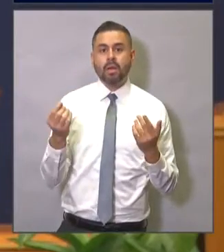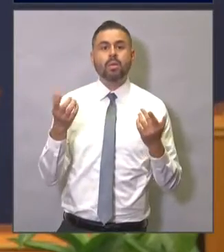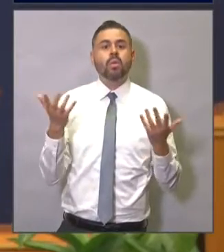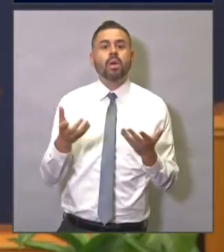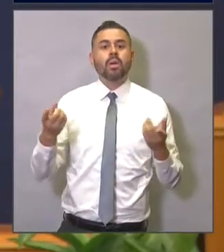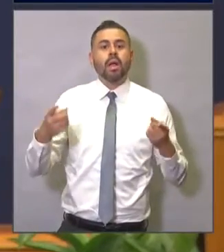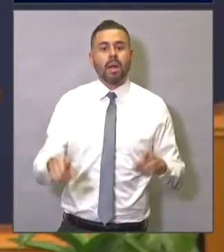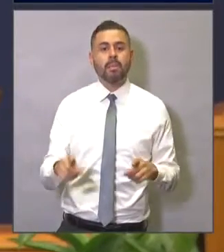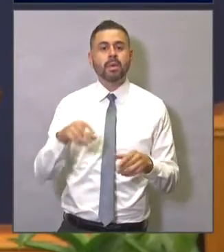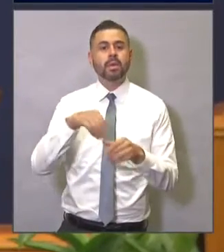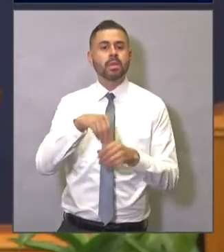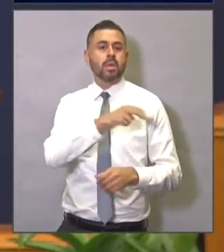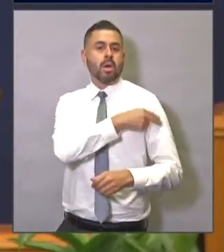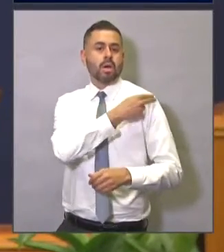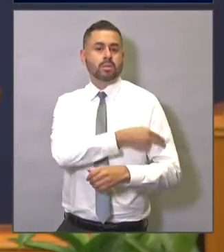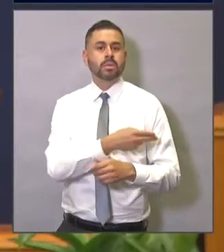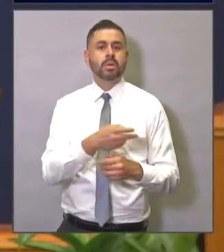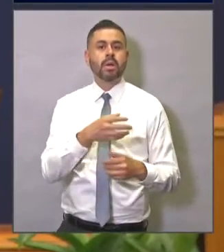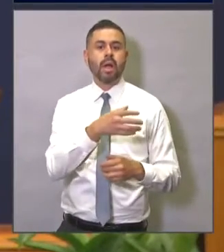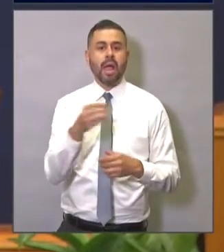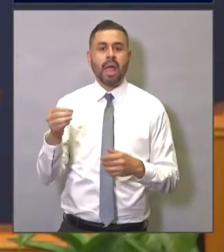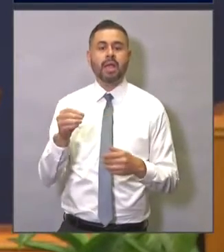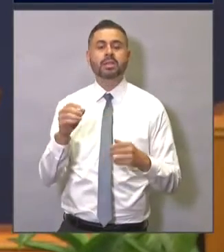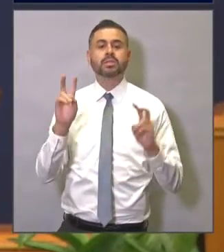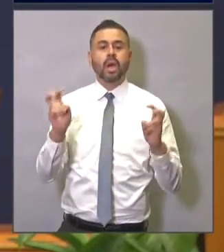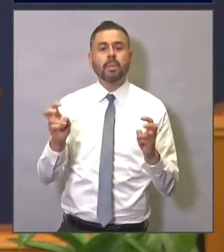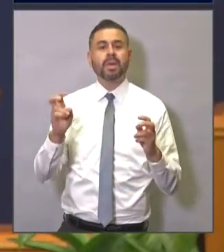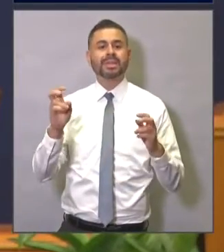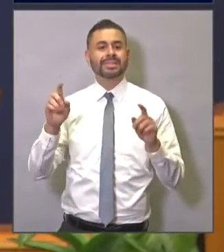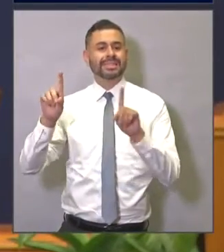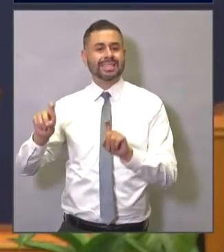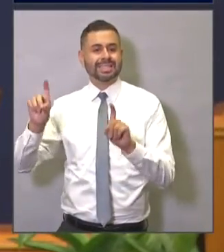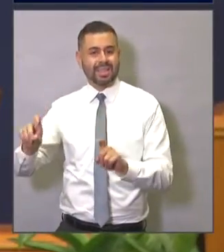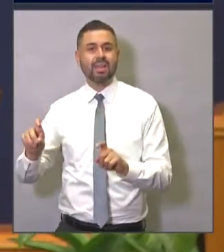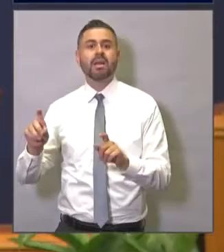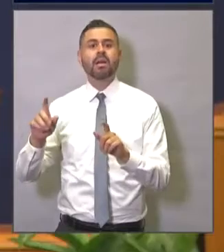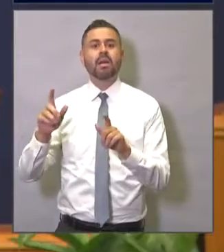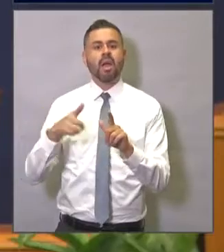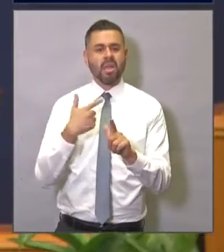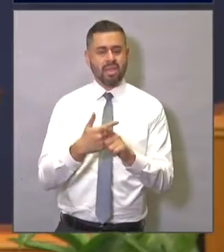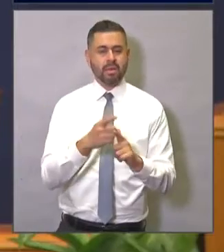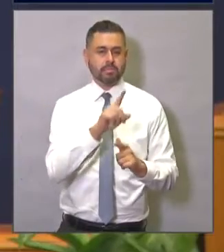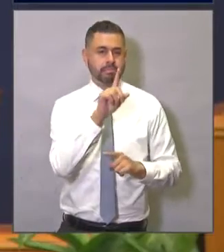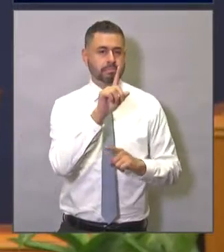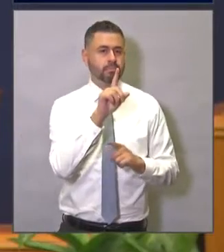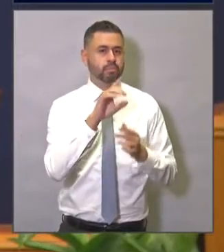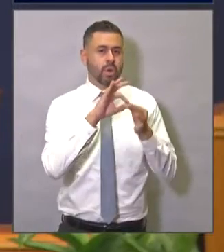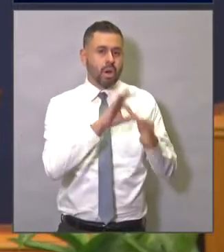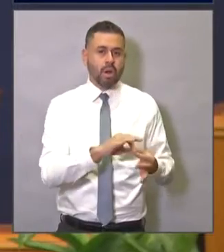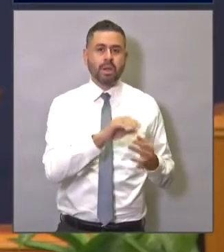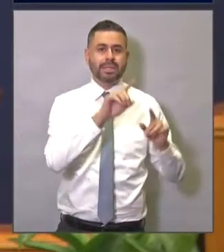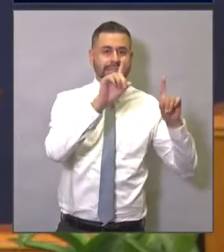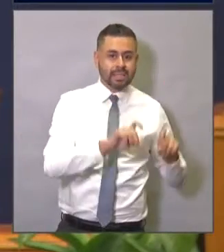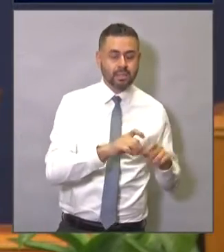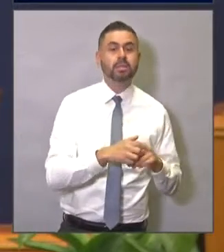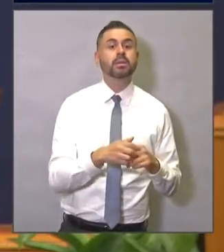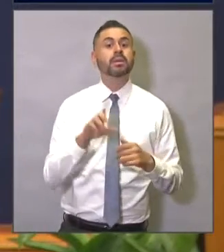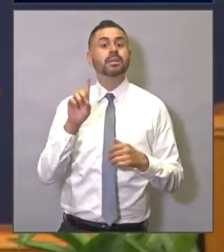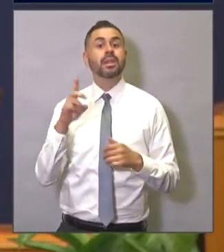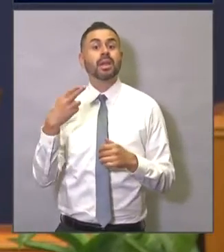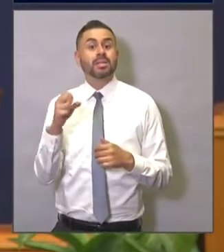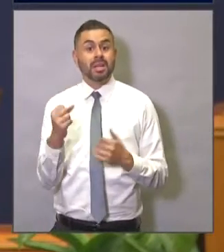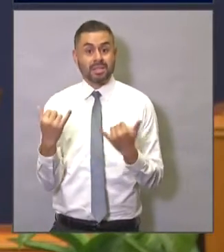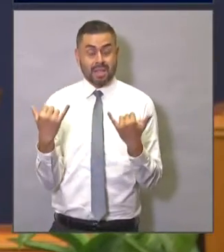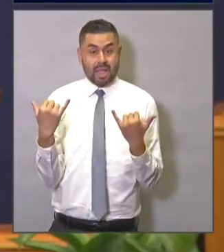the county, and then I'll touch briefly on the topic of testing, and then we'll turn it over for questions. So with respect to the model, the DHS hospital